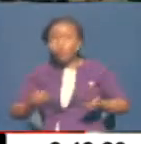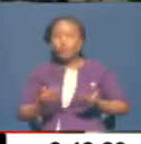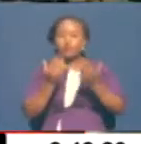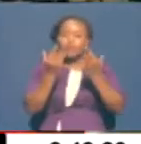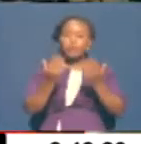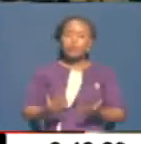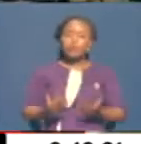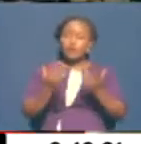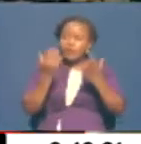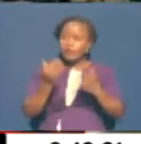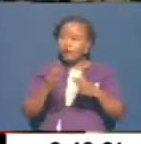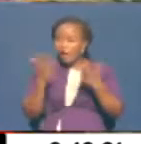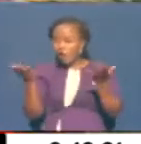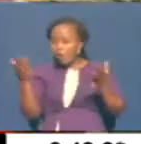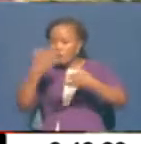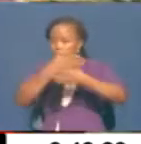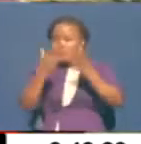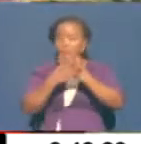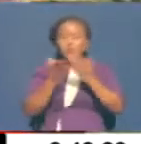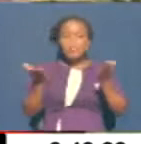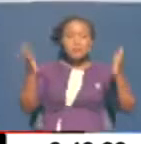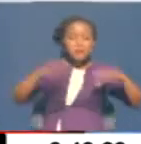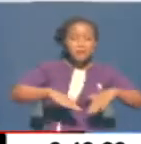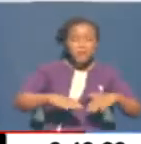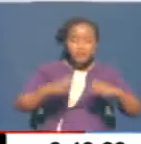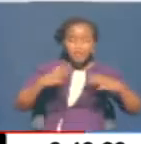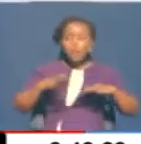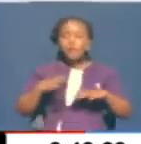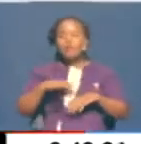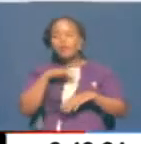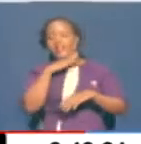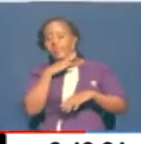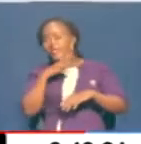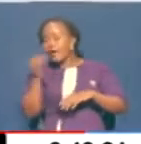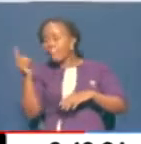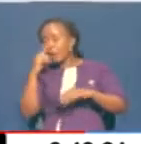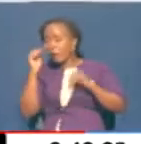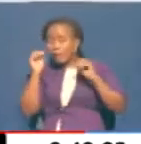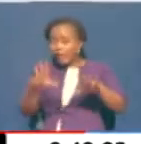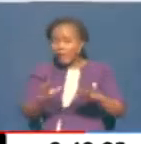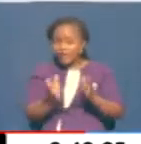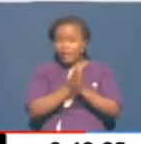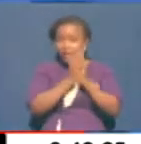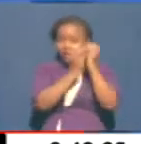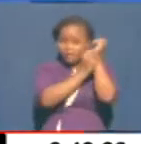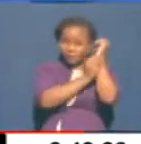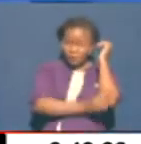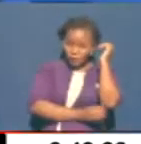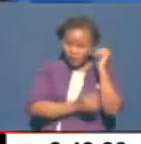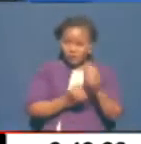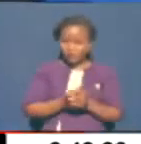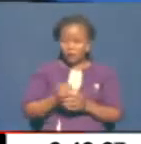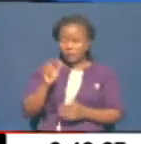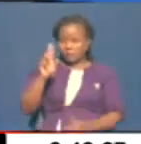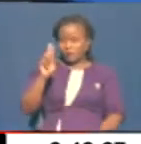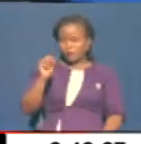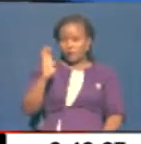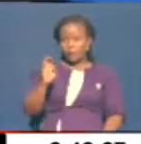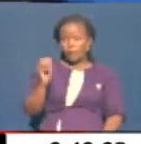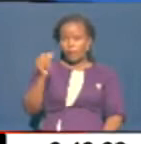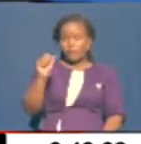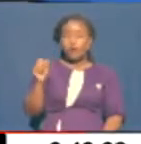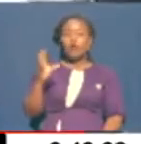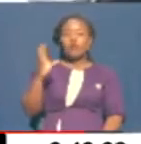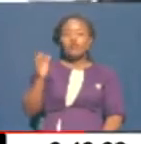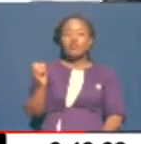others, leaving people dead or homeless and poor. Kenya National Commission for UNESCO Deputy Secretary General Dr. James